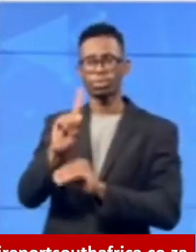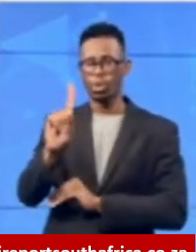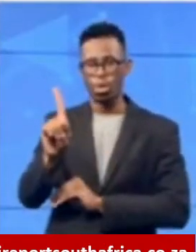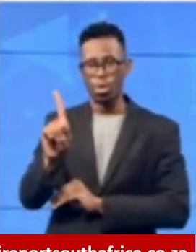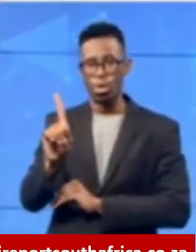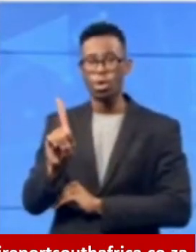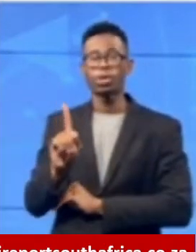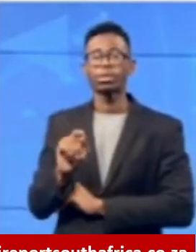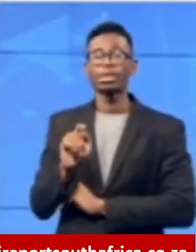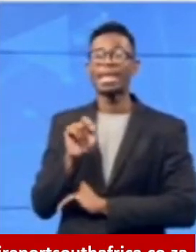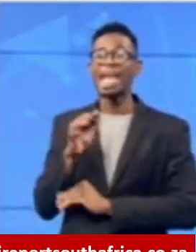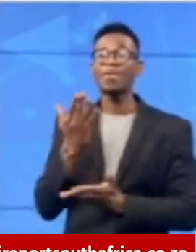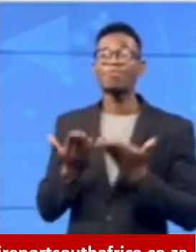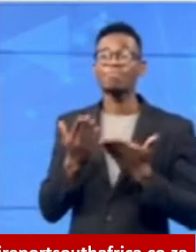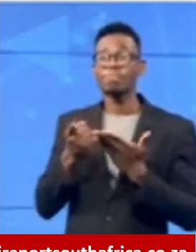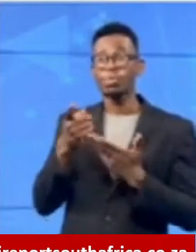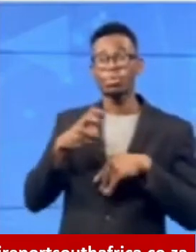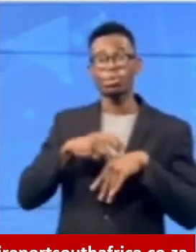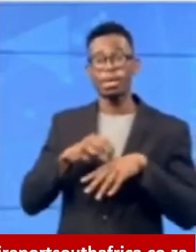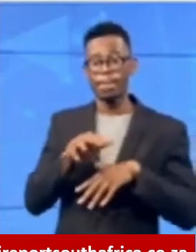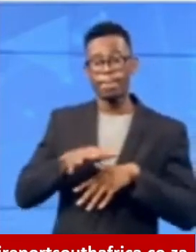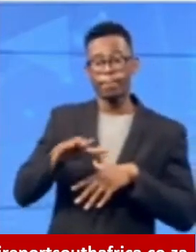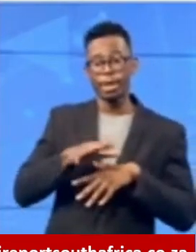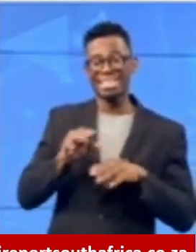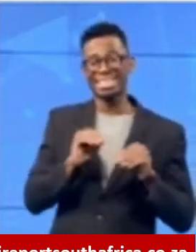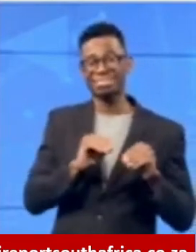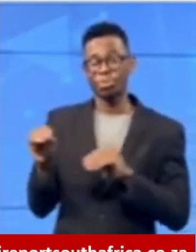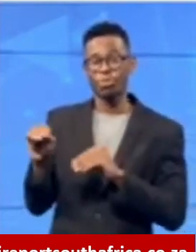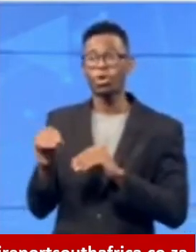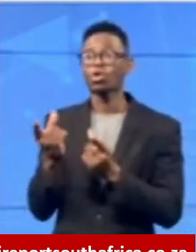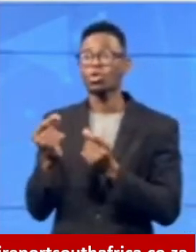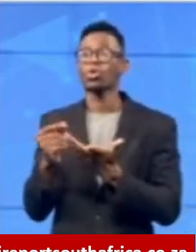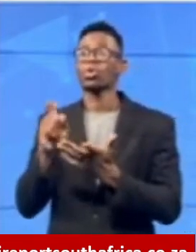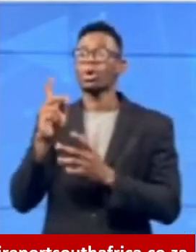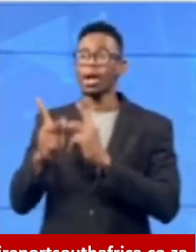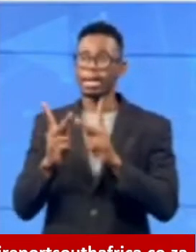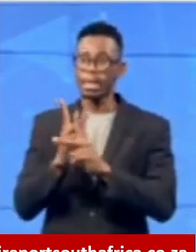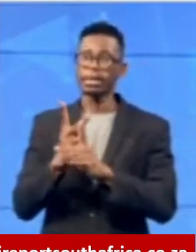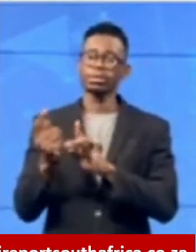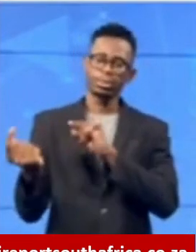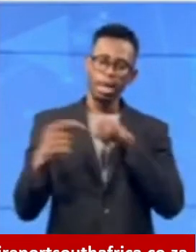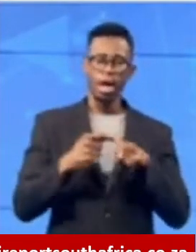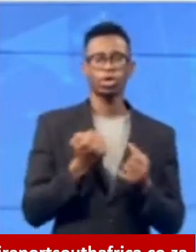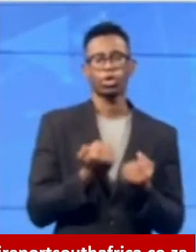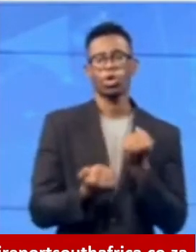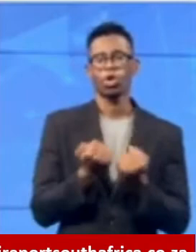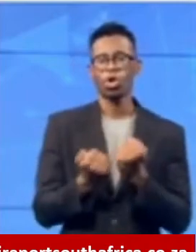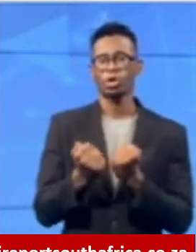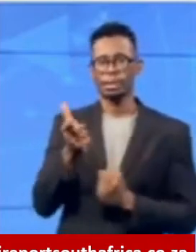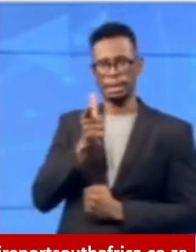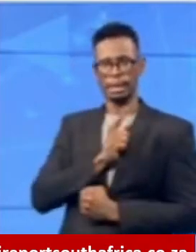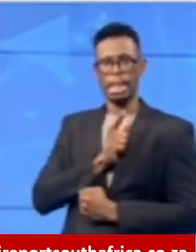of a residential address, that you approach this court prior to changing your address. Do you understand